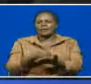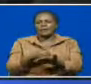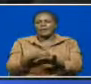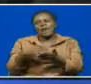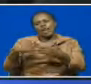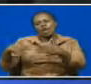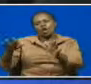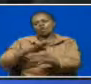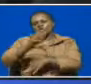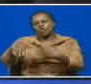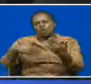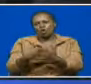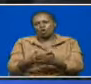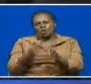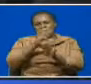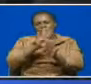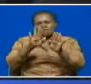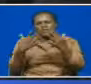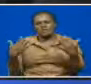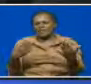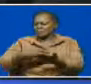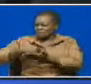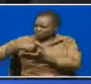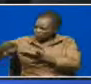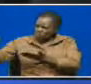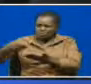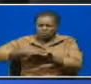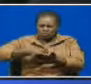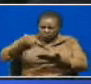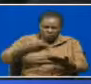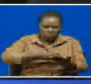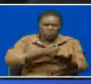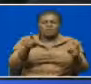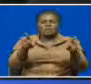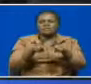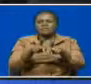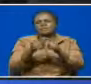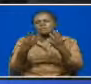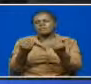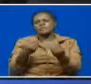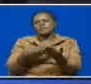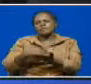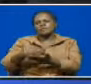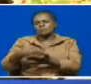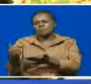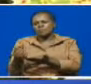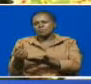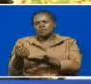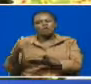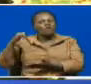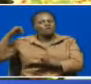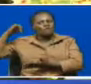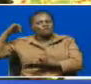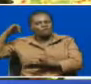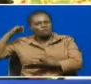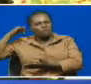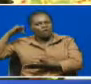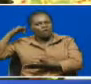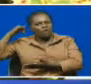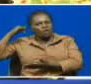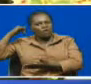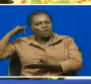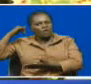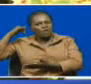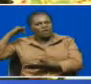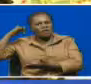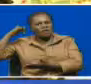lost. I sold everything in the house. And even it was easy for me to sell my wife's phone, but it was arm in arms with